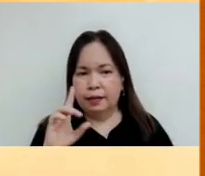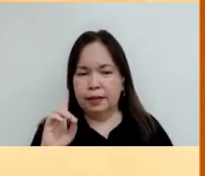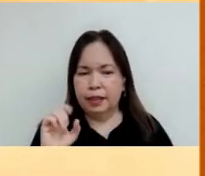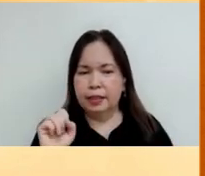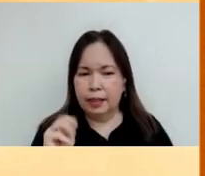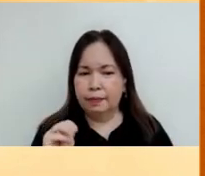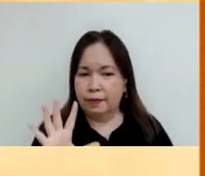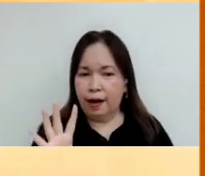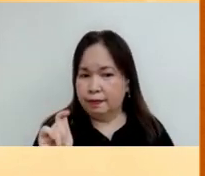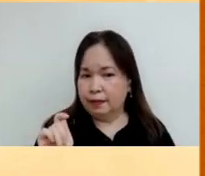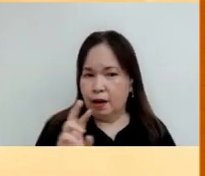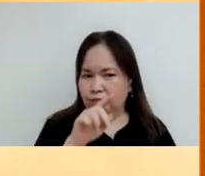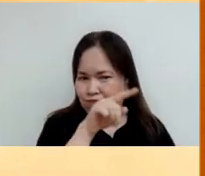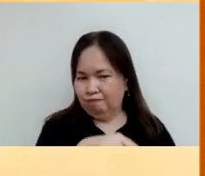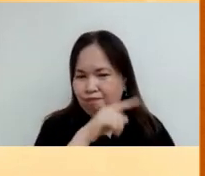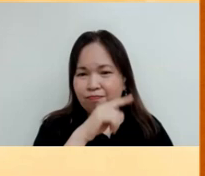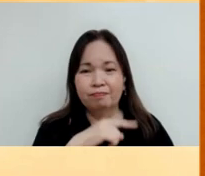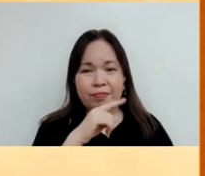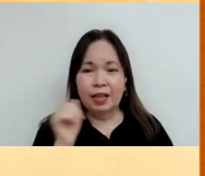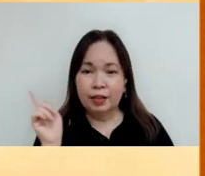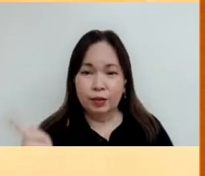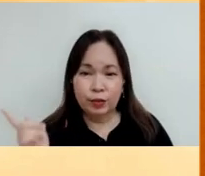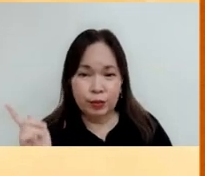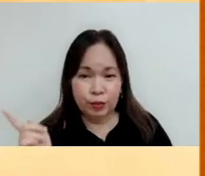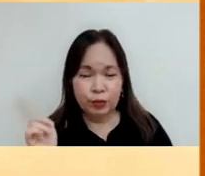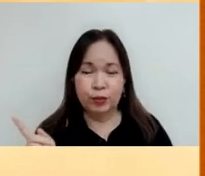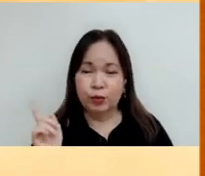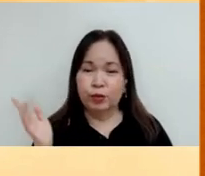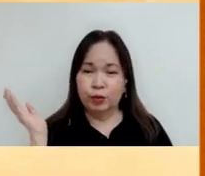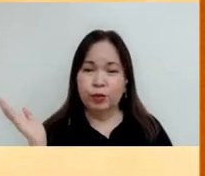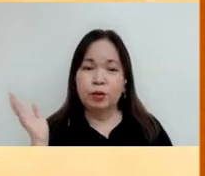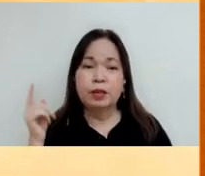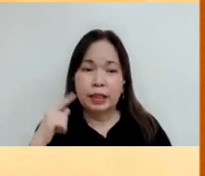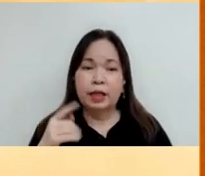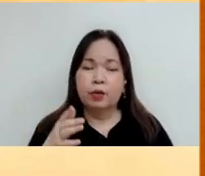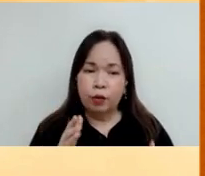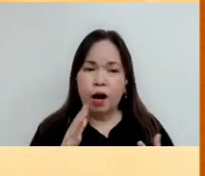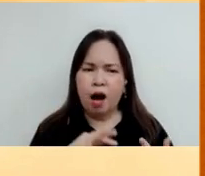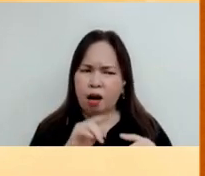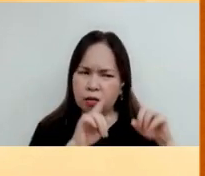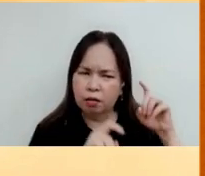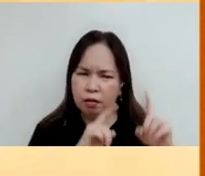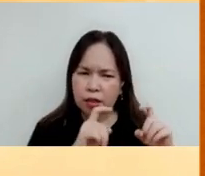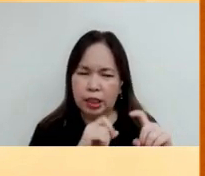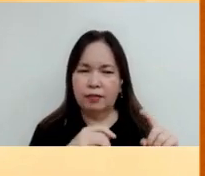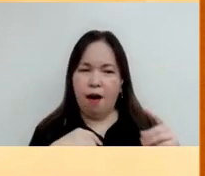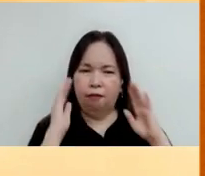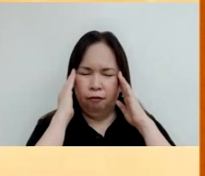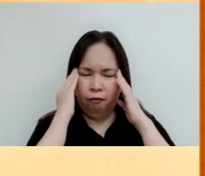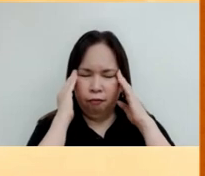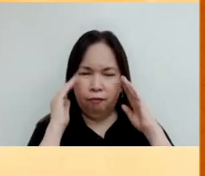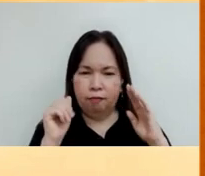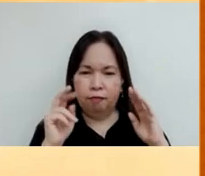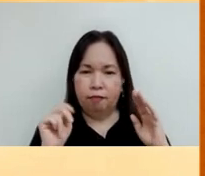Also, if parang this is part of your work, this is one way that you can screen anxiety in children. Unfortunately, there are no